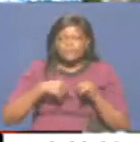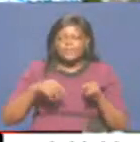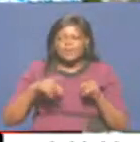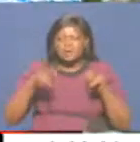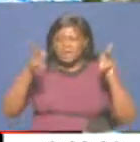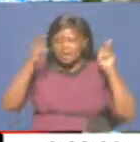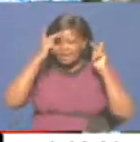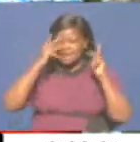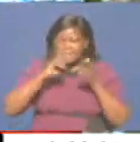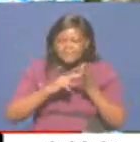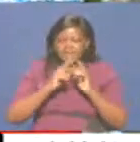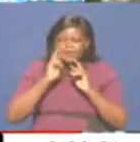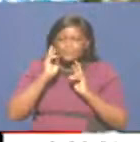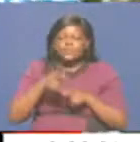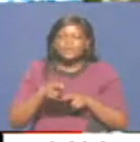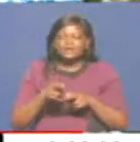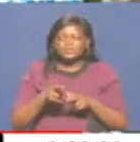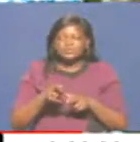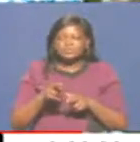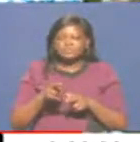reported